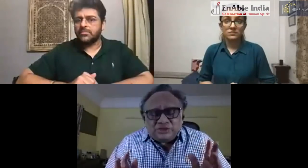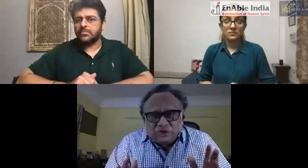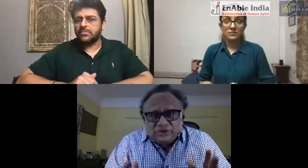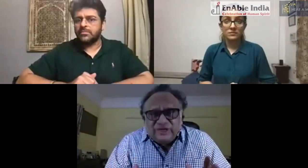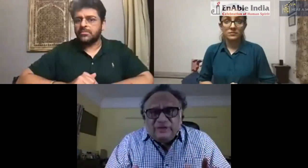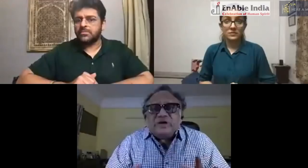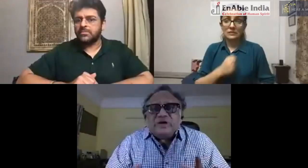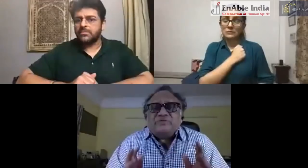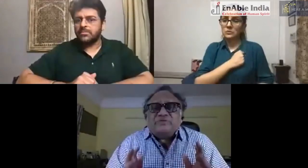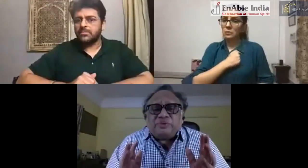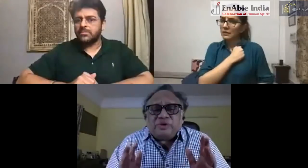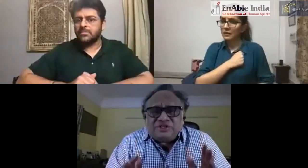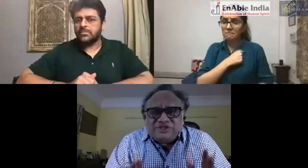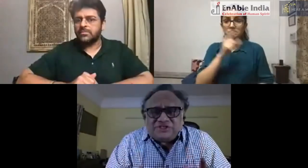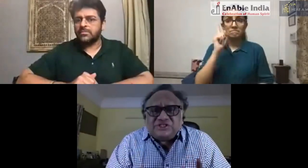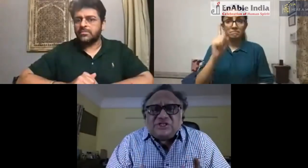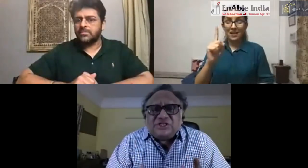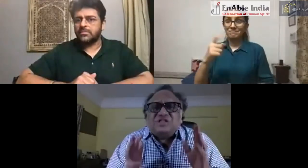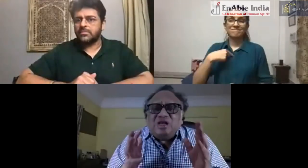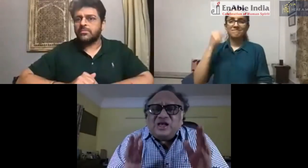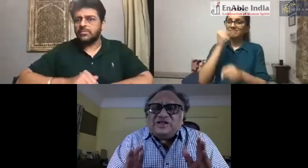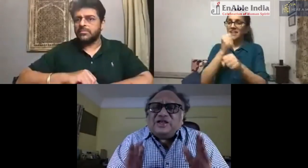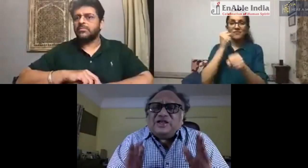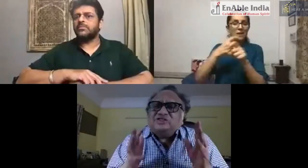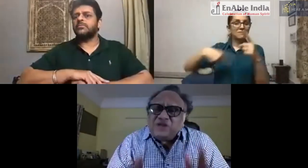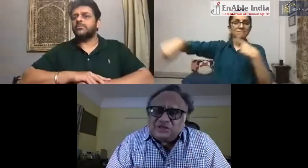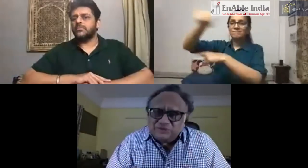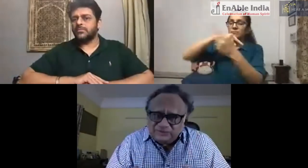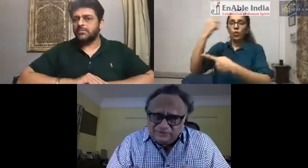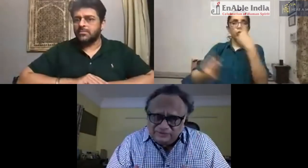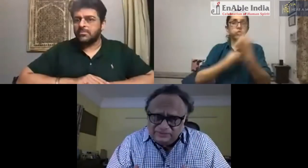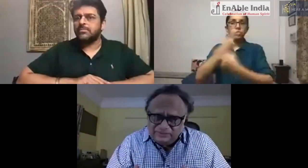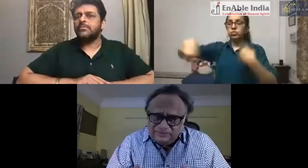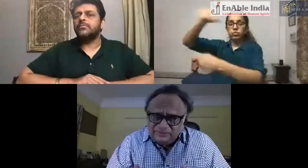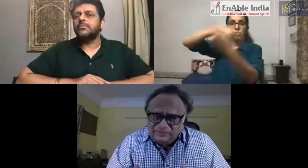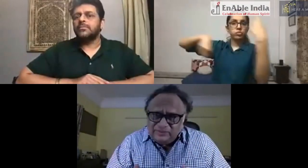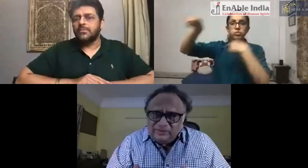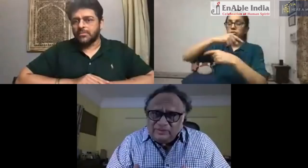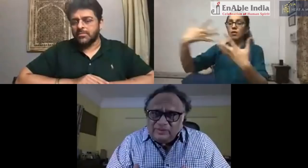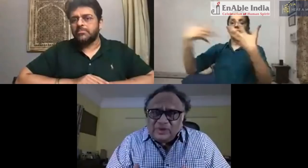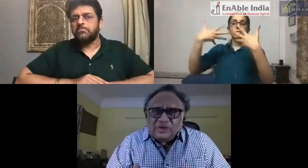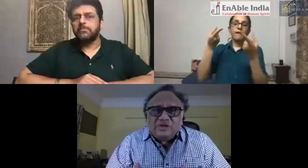I'm sorry, but our politicians let us down.